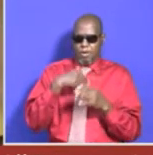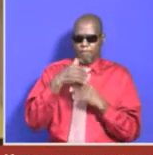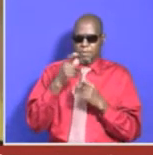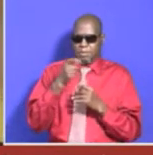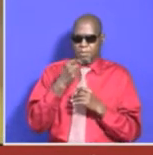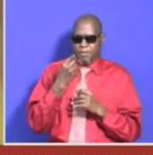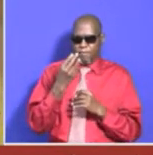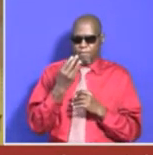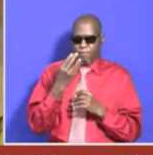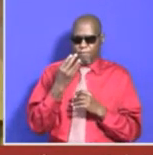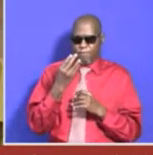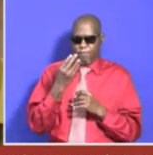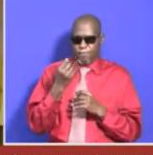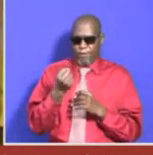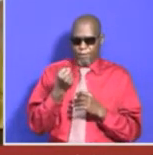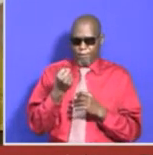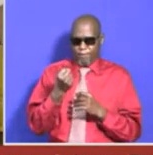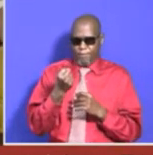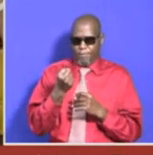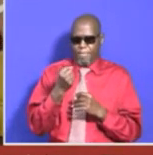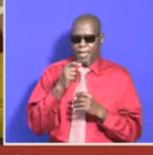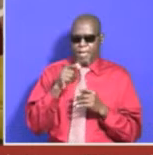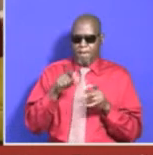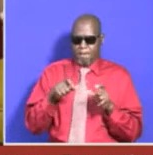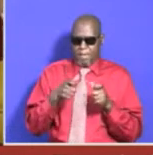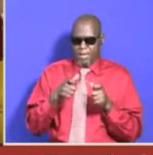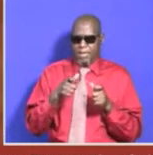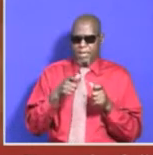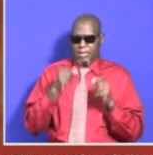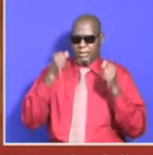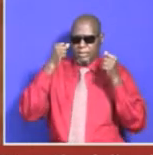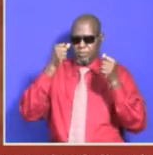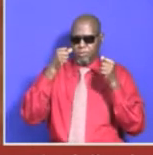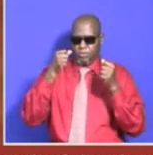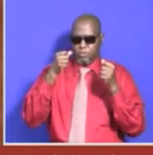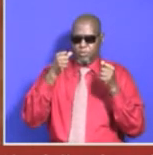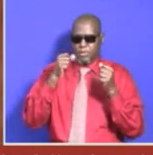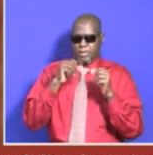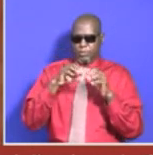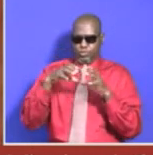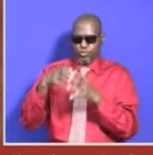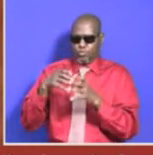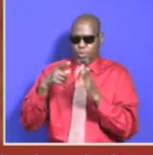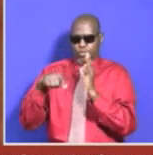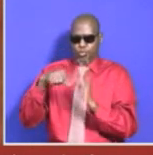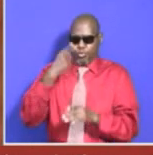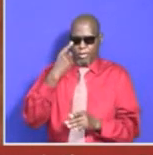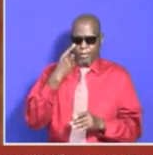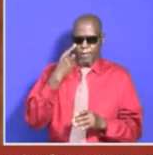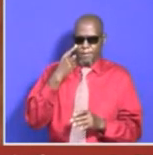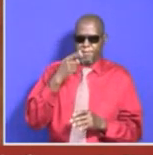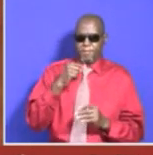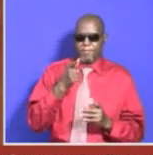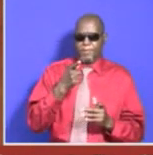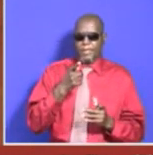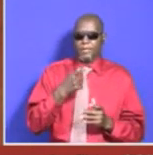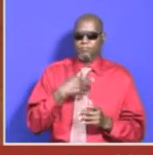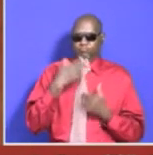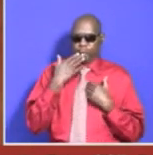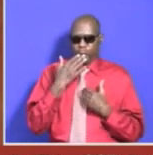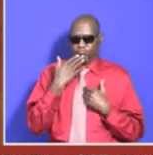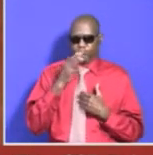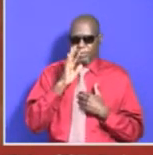Awards 2023 Media Champion category, he bagged the win. He has expressed his hearty expression of the gratitude to his